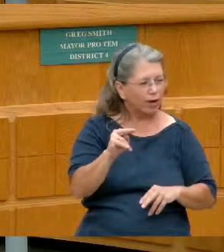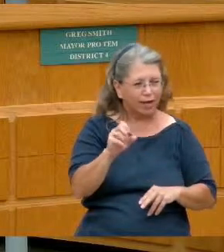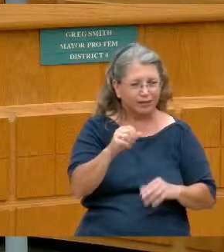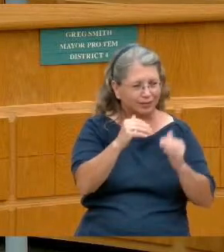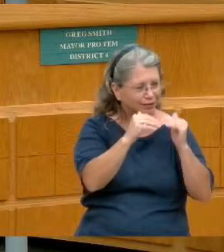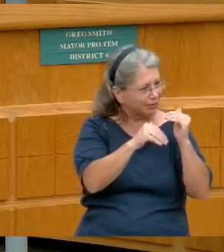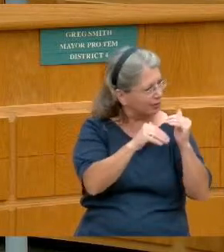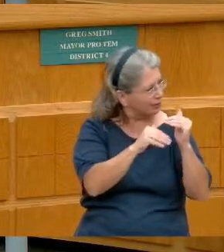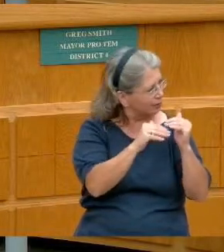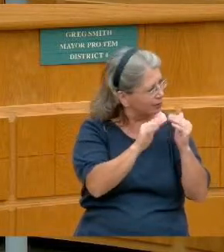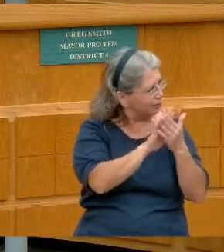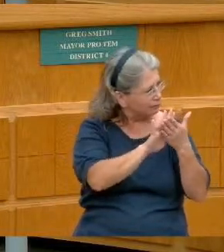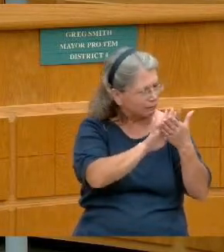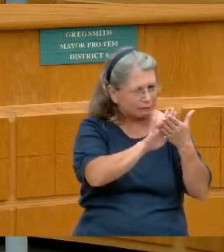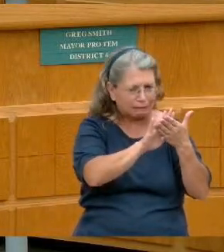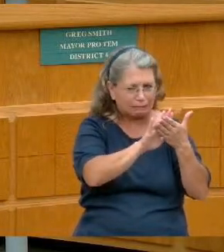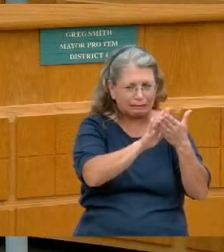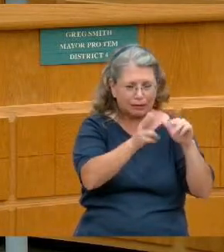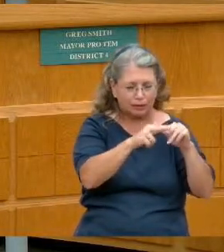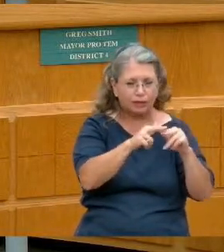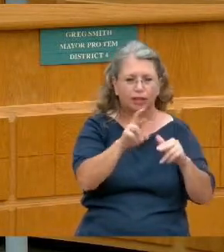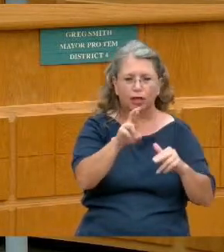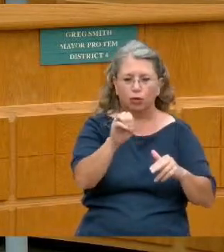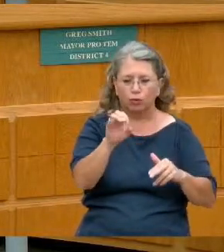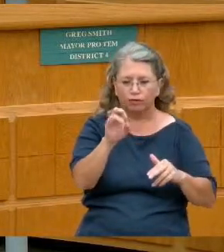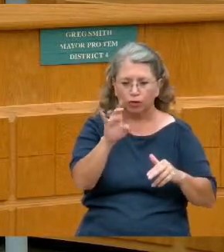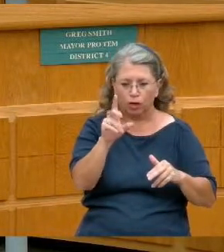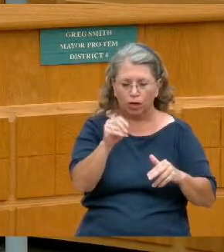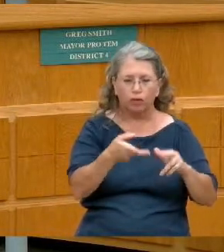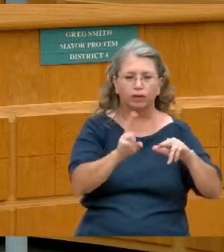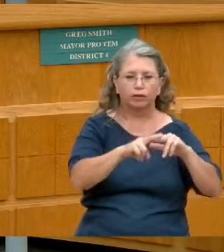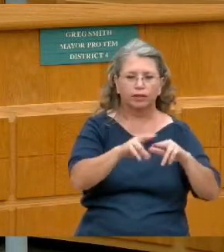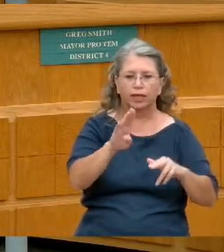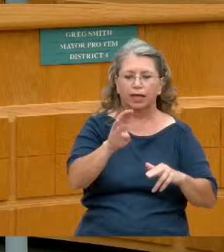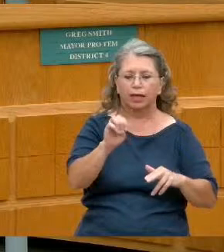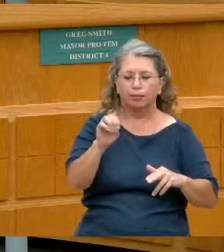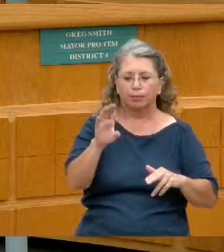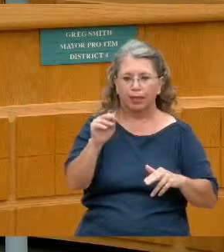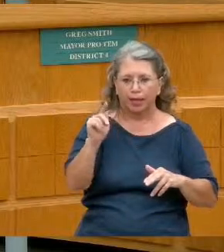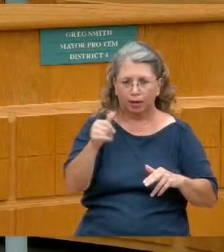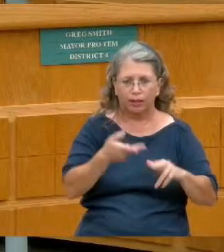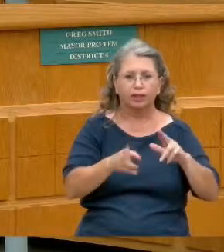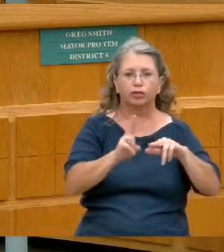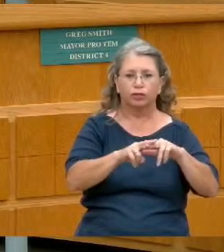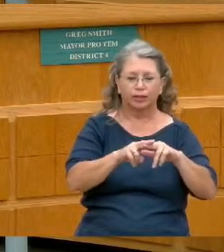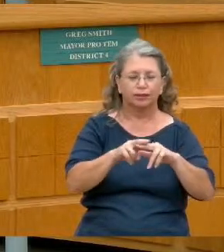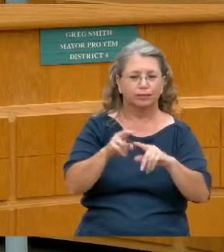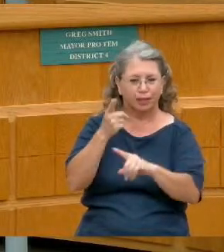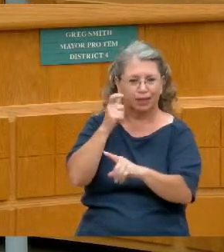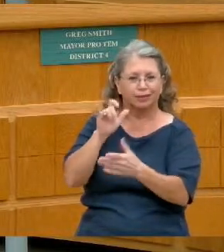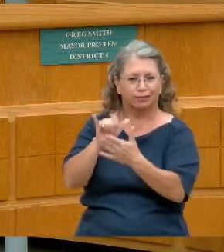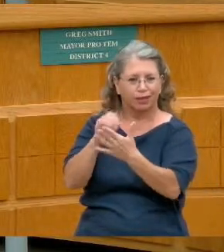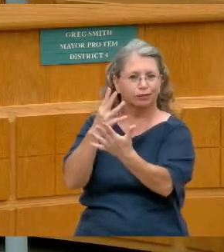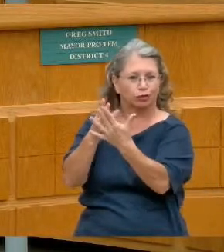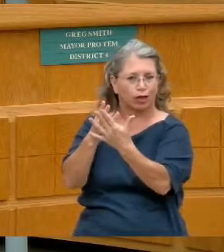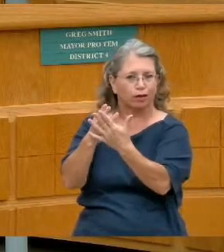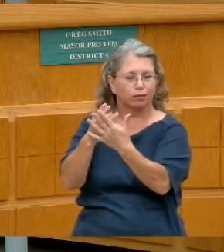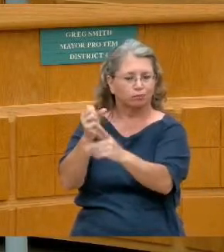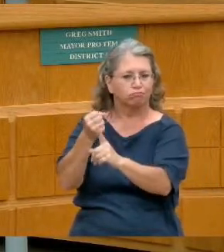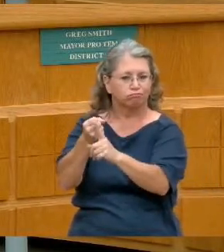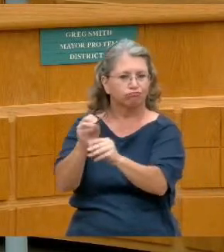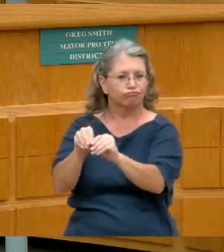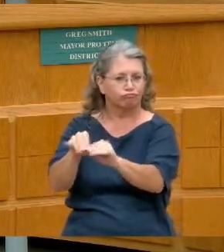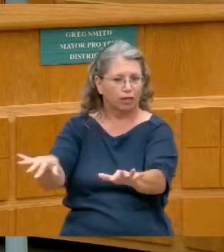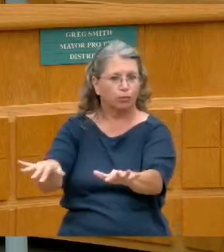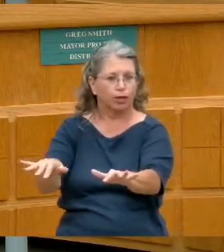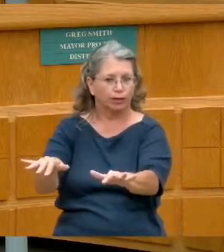right there, with an increase, Refugio, and B County. Again, you heard me talk about earlier about that correctional facility outbreak. That's what's causing